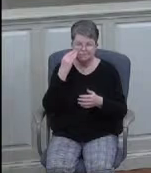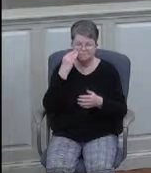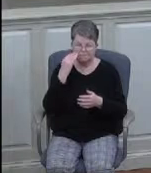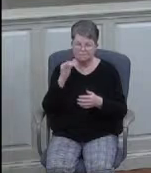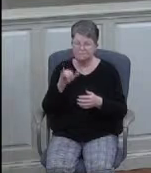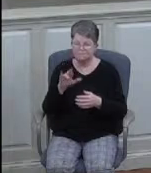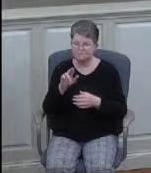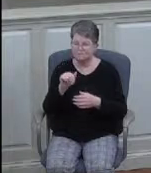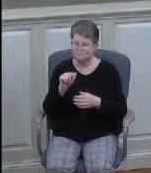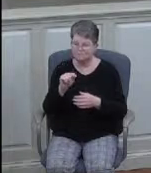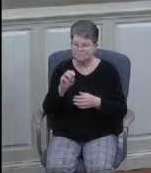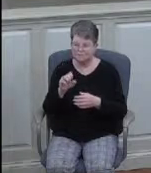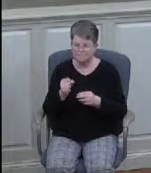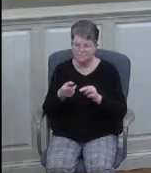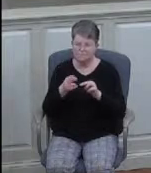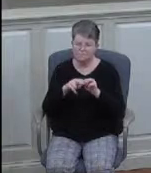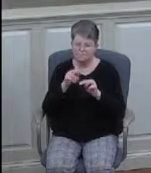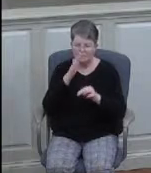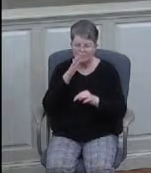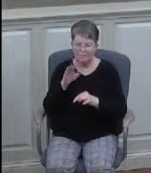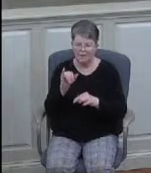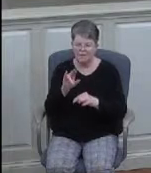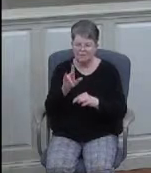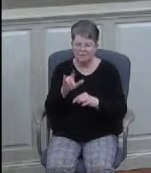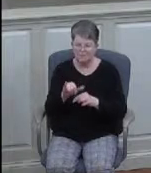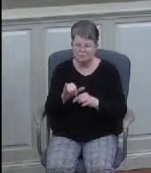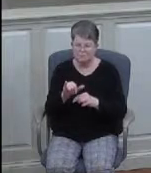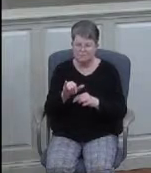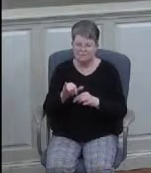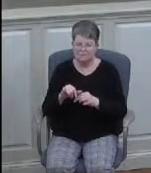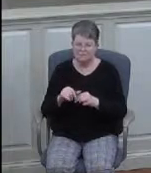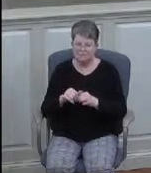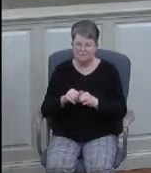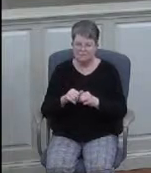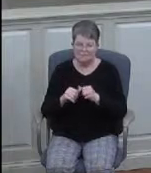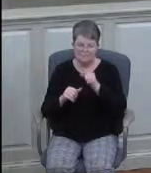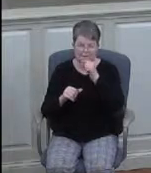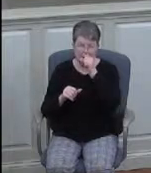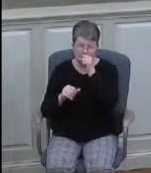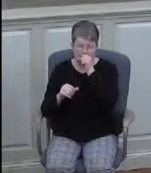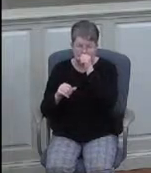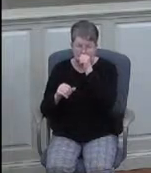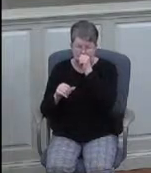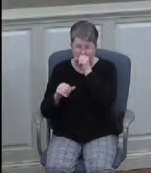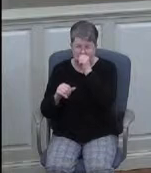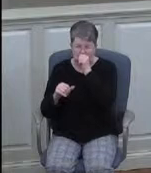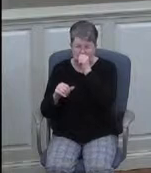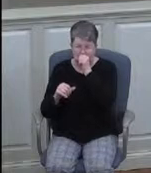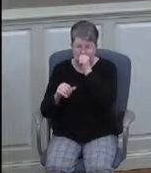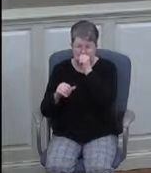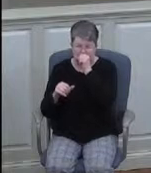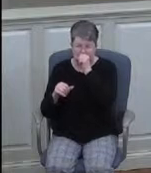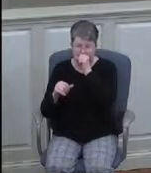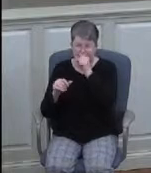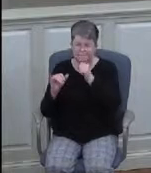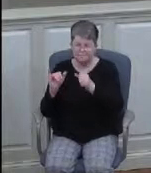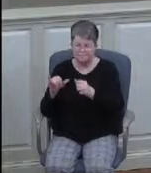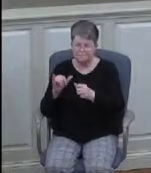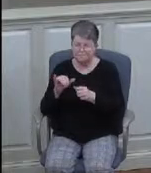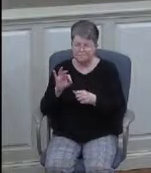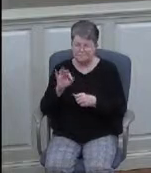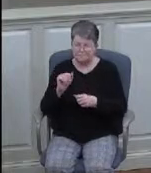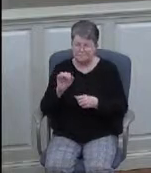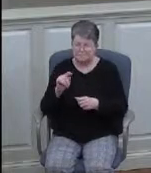those rates go up this year in July. Those rates are just, so everyone's aware, those rates are factored into our